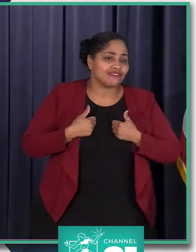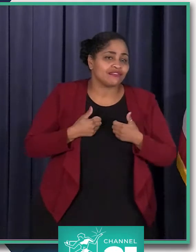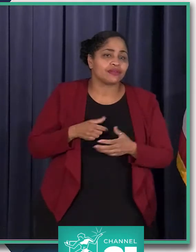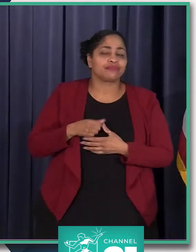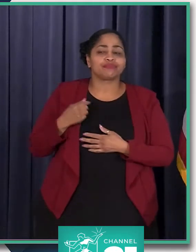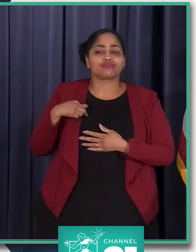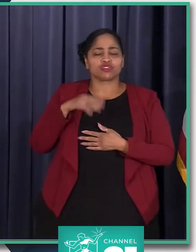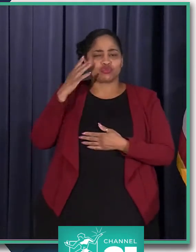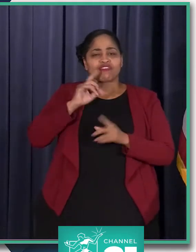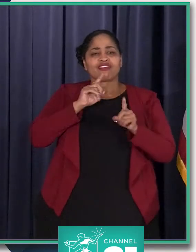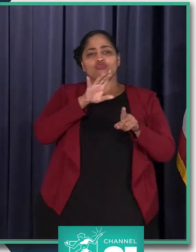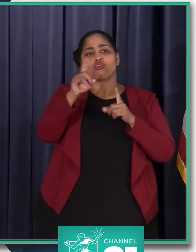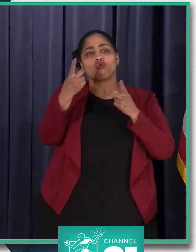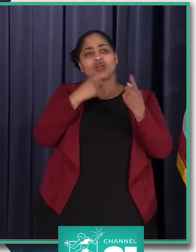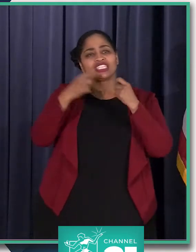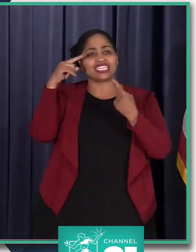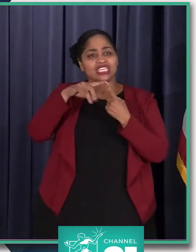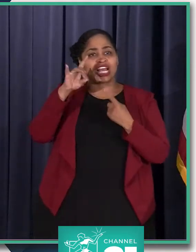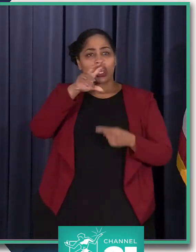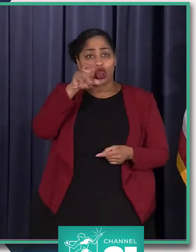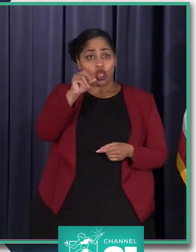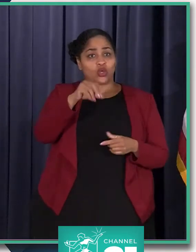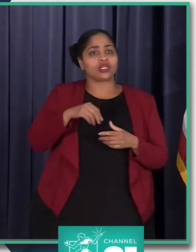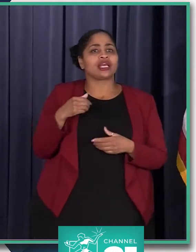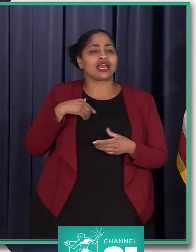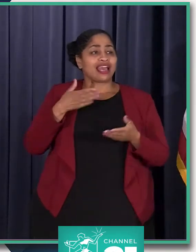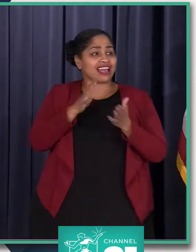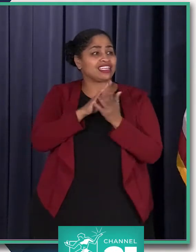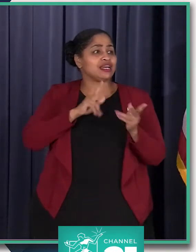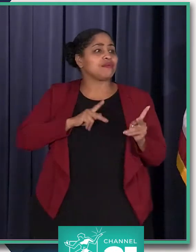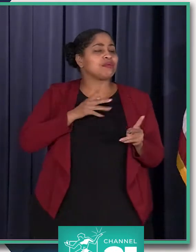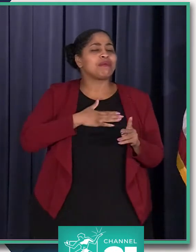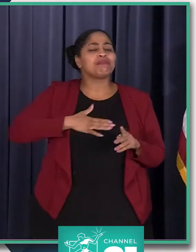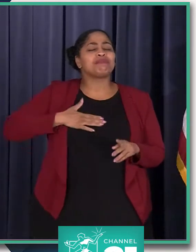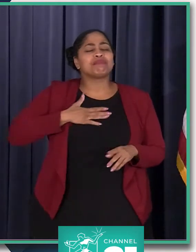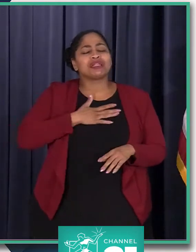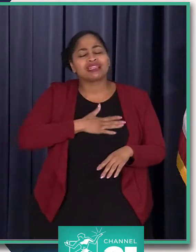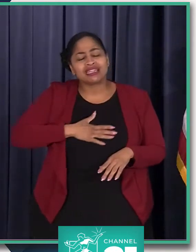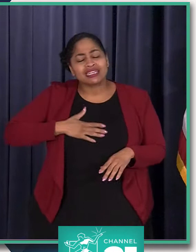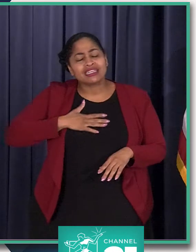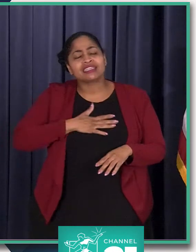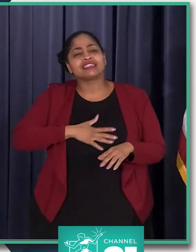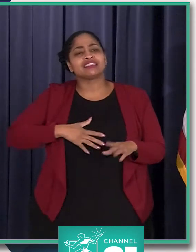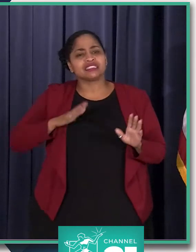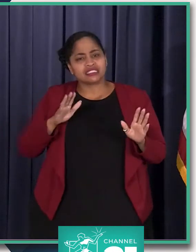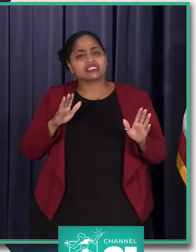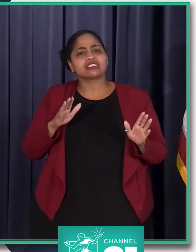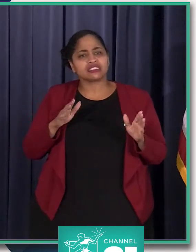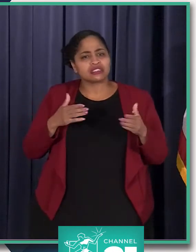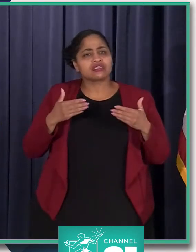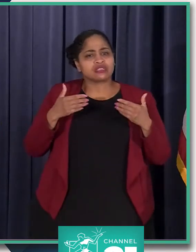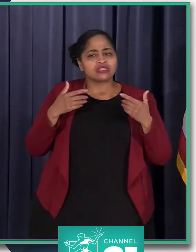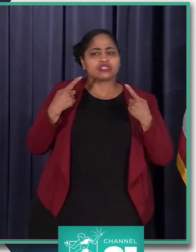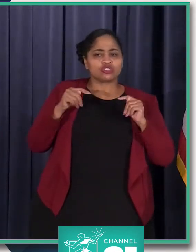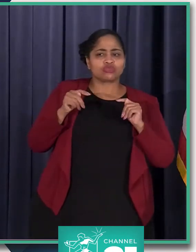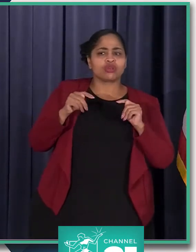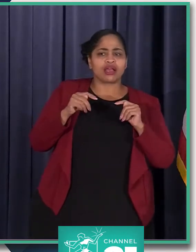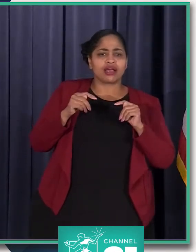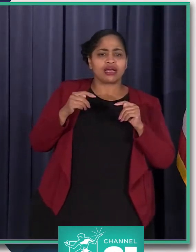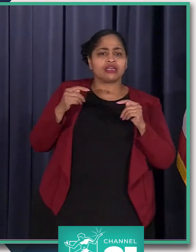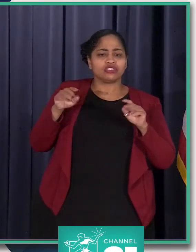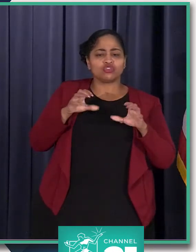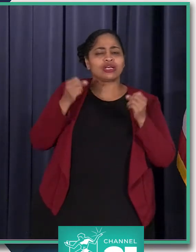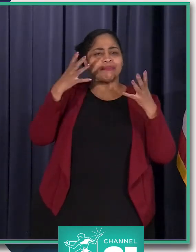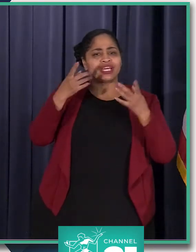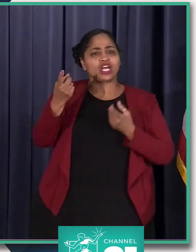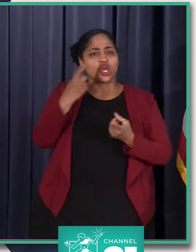We're going to take questions till 8:30. And I would ask folks, please try to be succinct with your questions. I'd like to get through as many as we can. If somebody